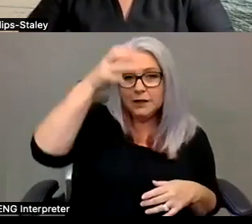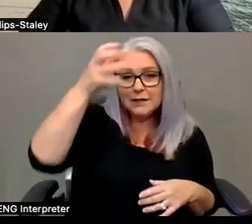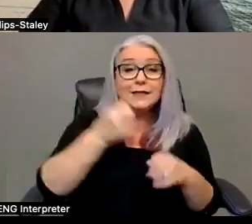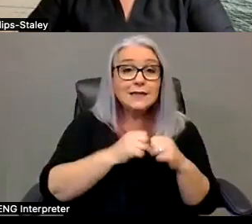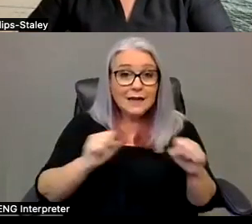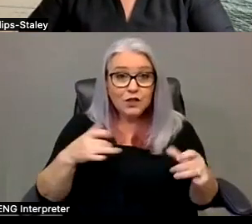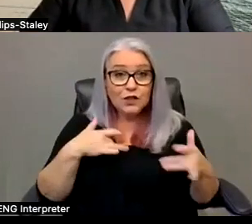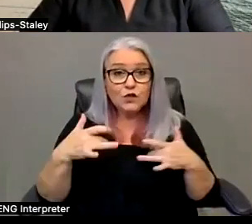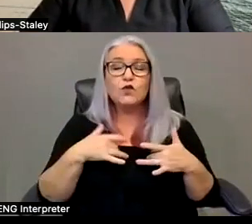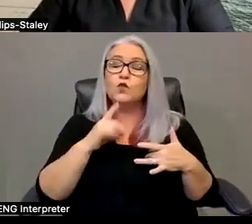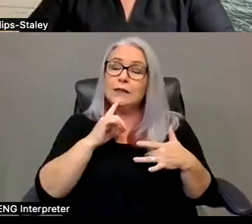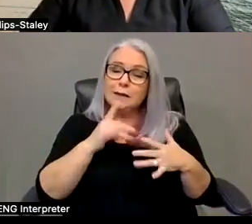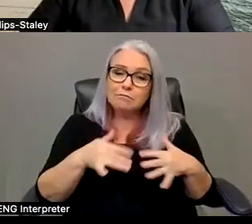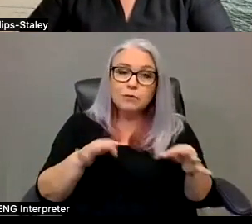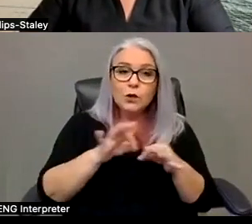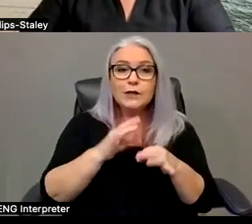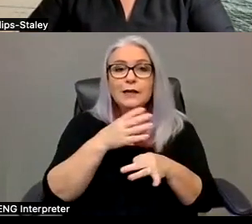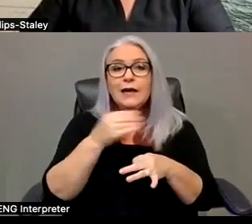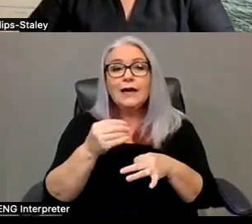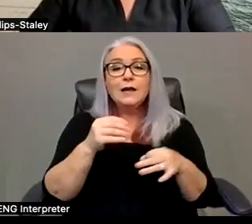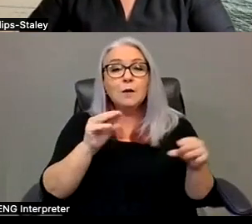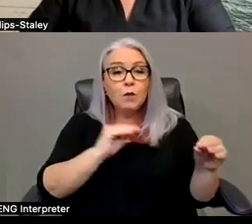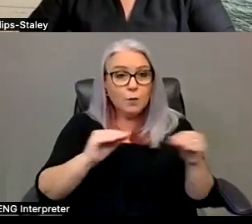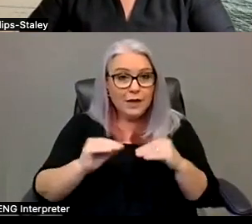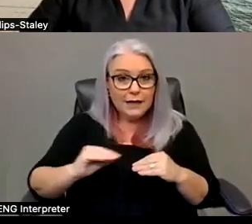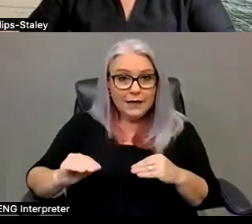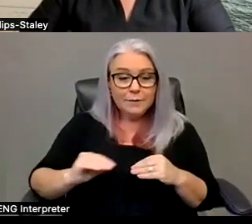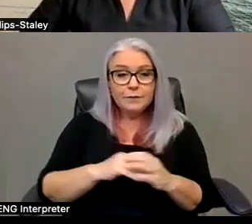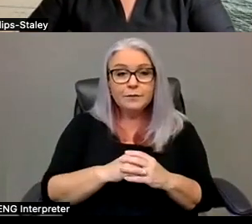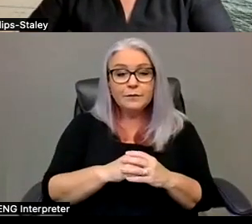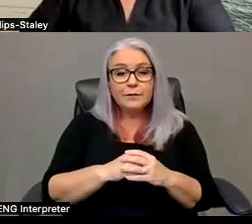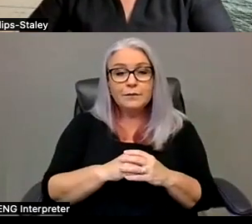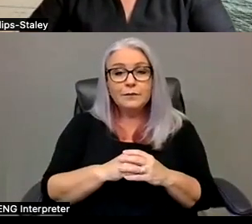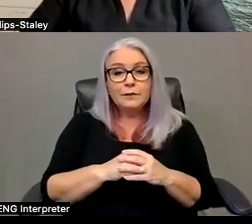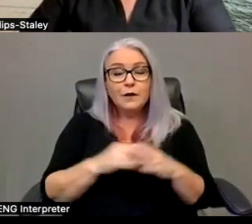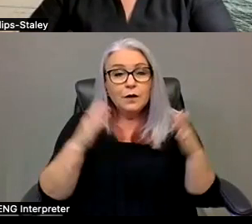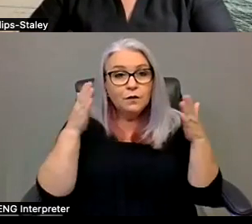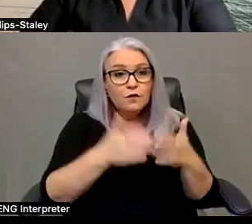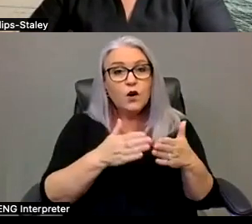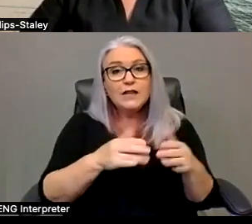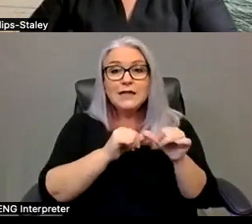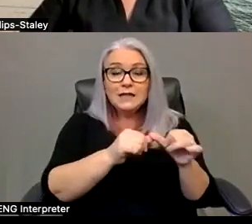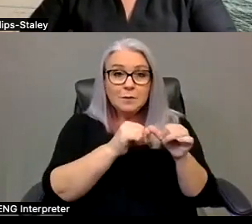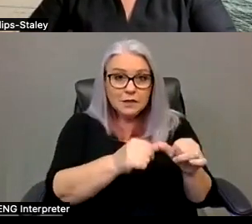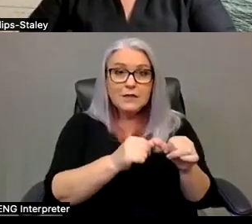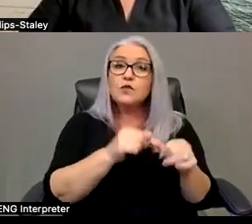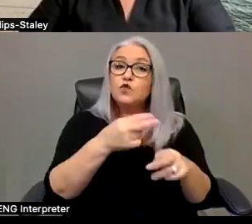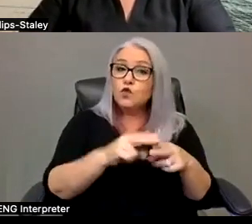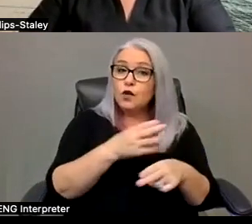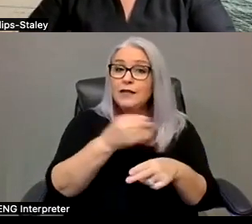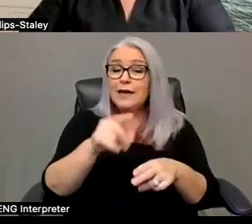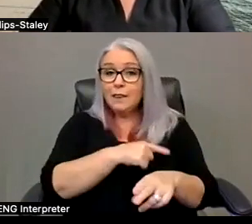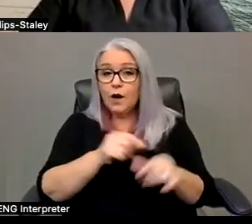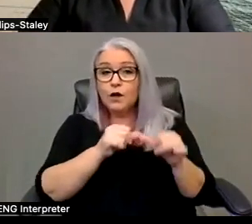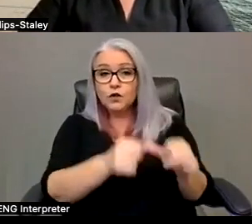deal to me, as does efficient mobility. I have continued to focus on substantive improvements, short and long term, with my work